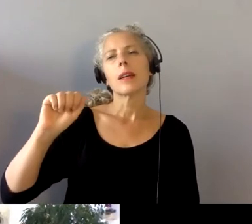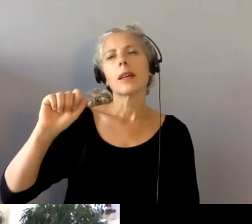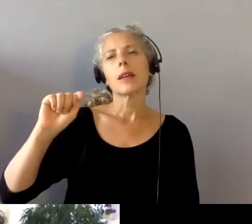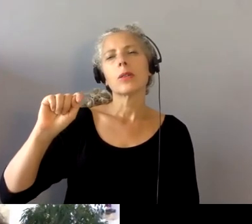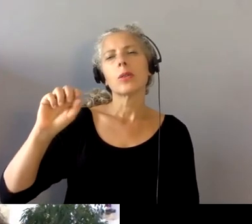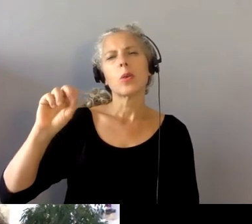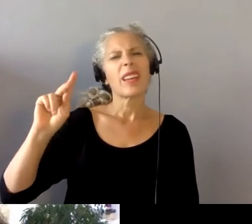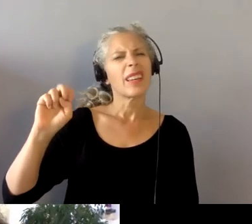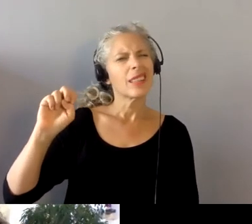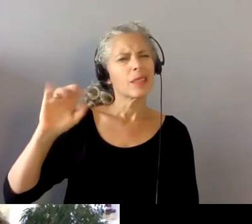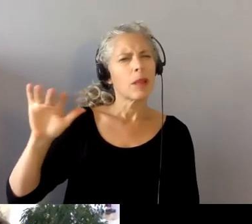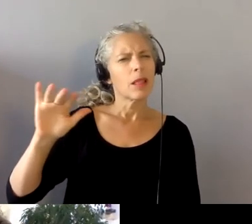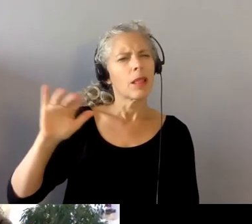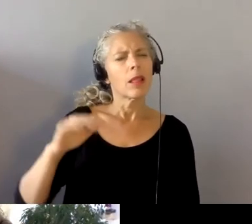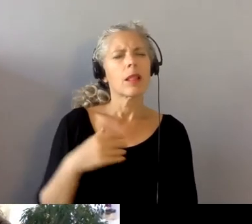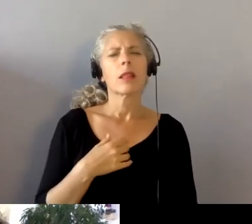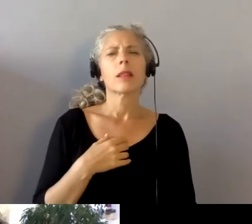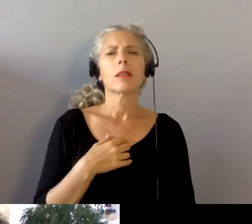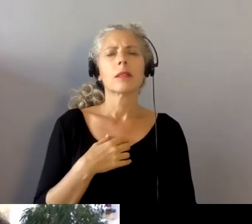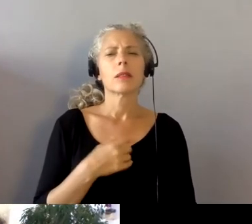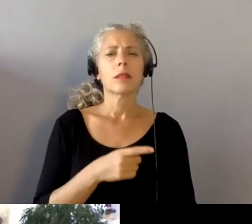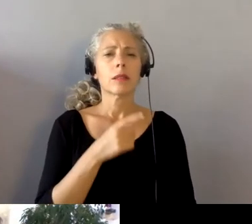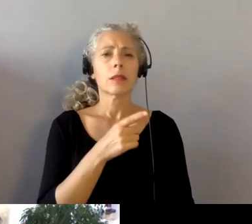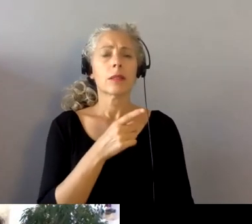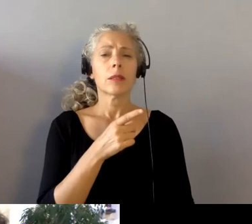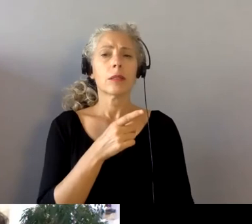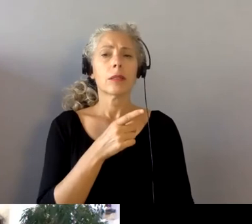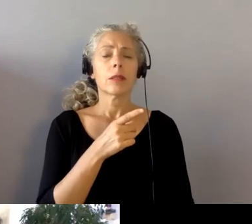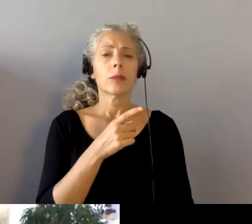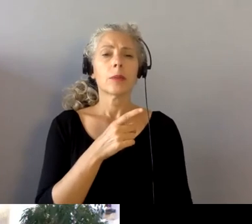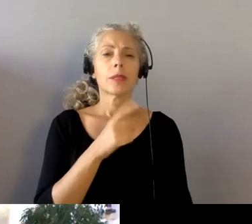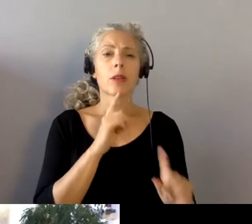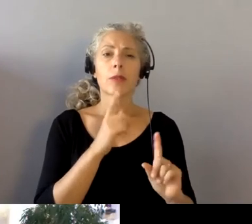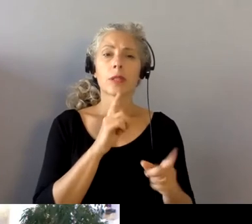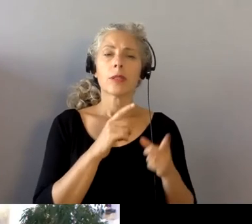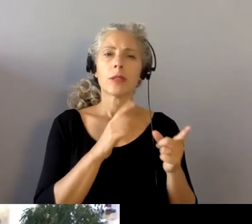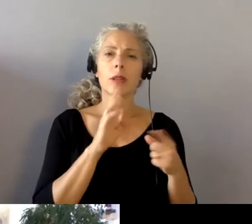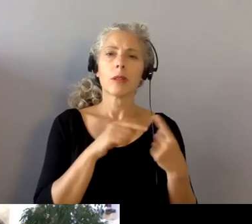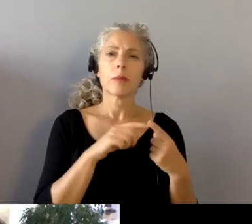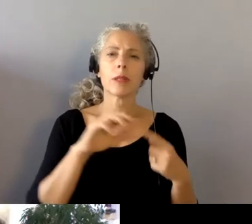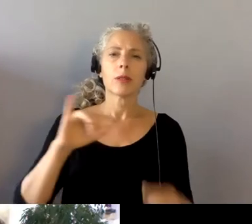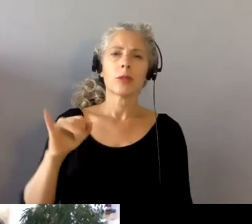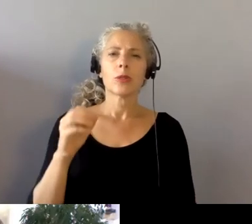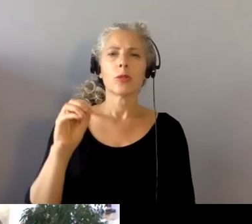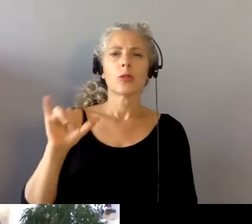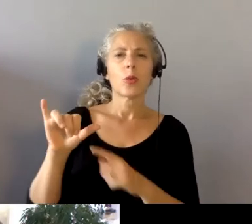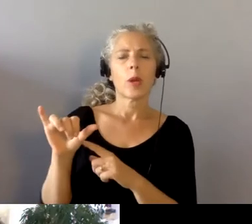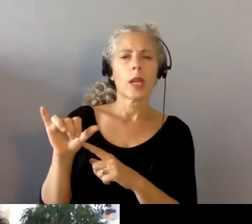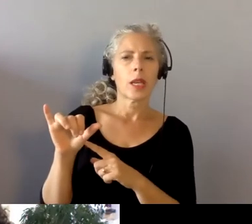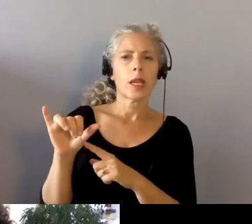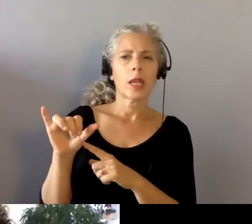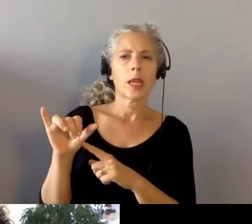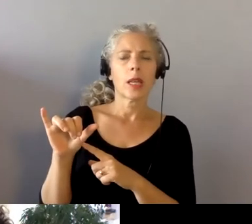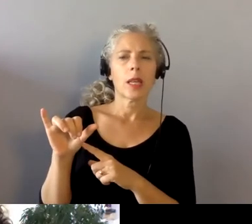Atoke, I think. And she was on this in this conversation, and she's talked about joy as a